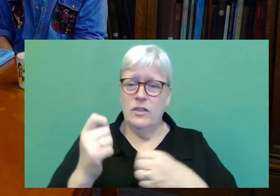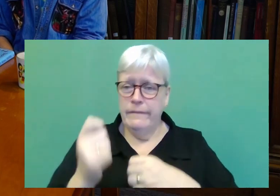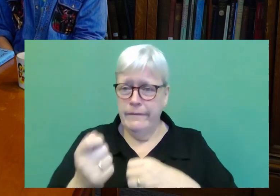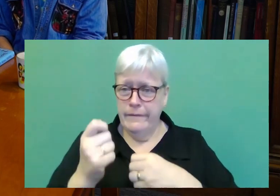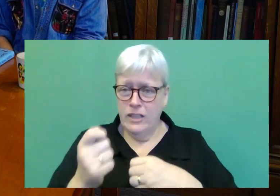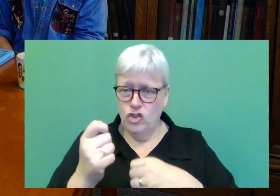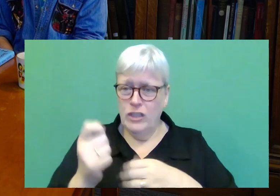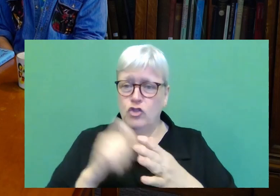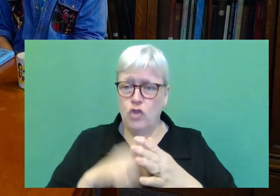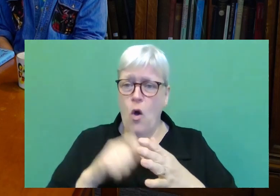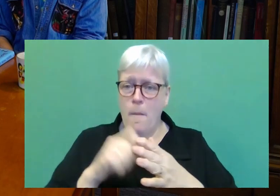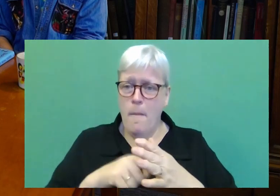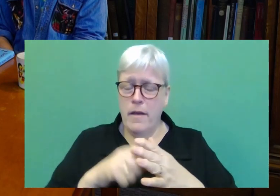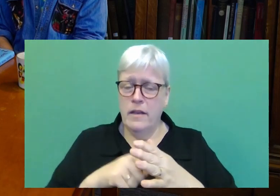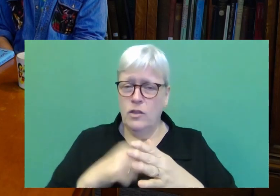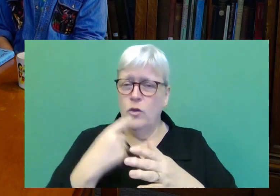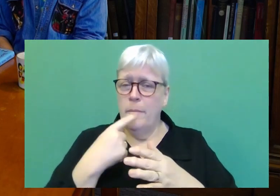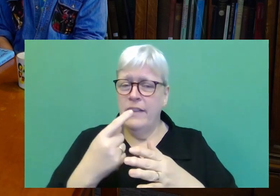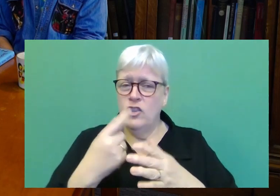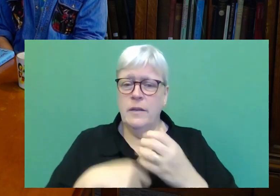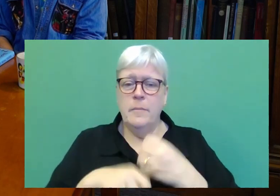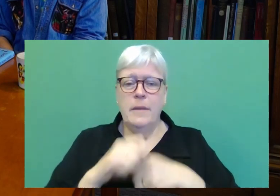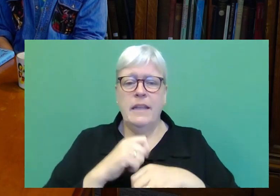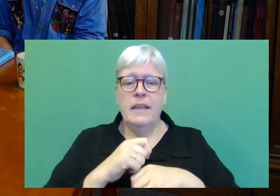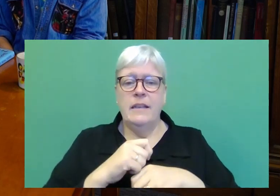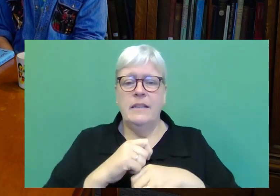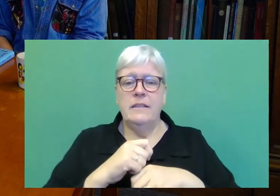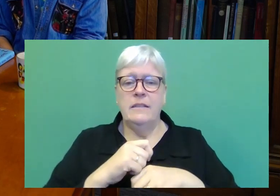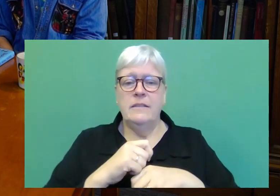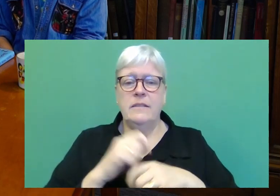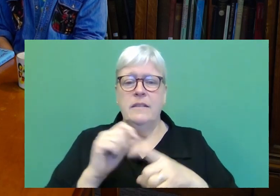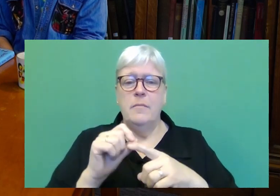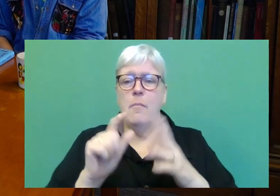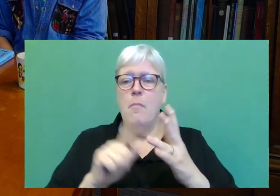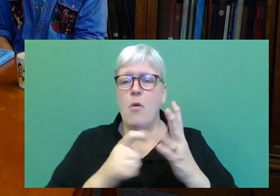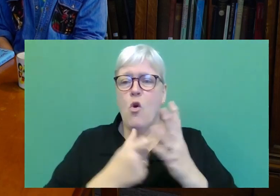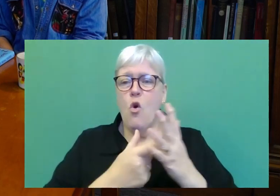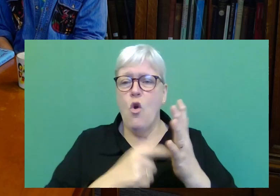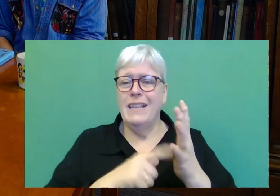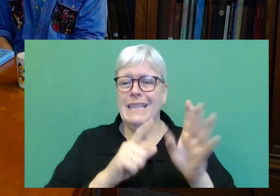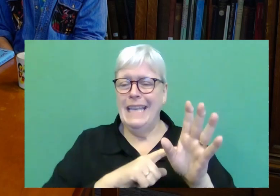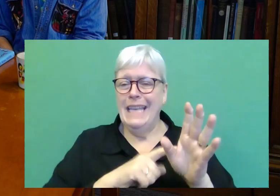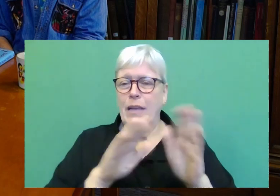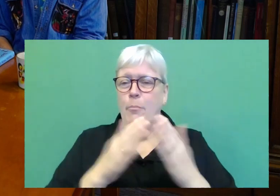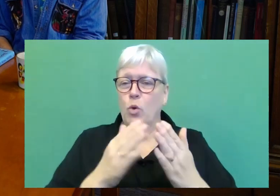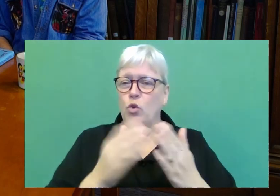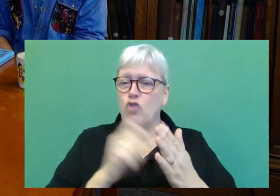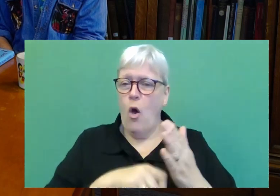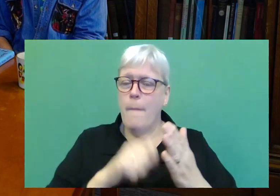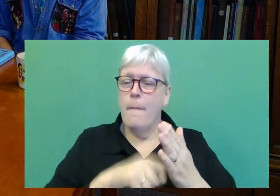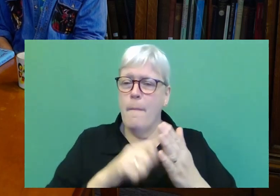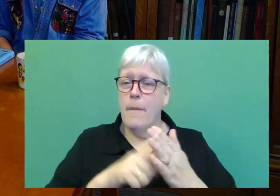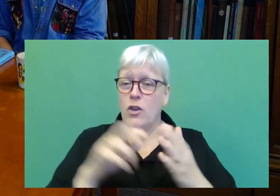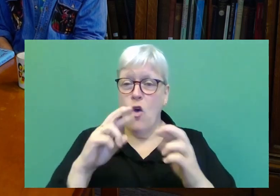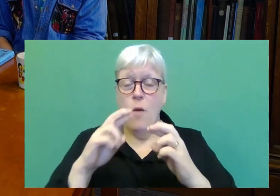became, Porty Bookshop, and you're quite hopeful that future generations will be able to walk around there and bond over art